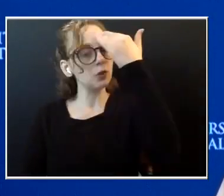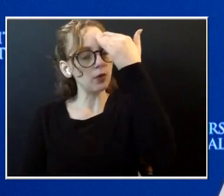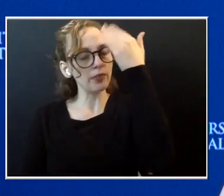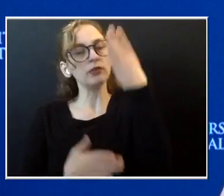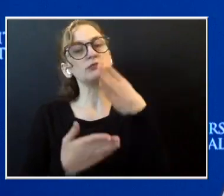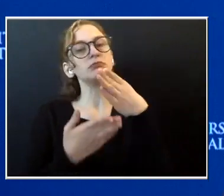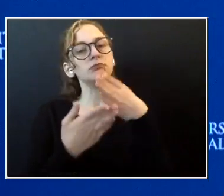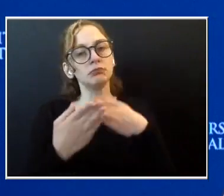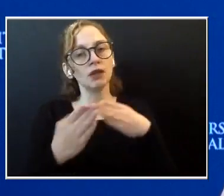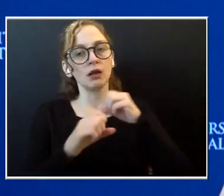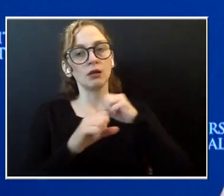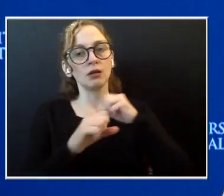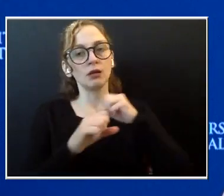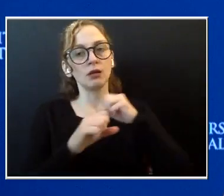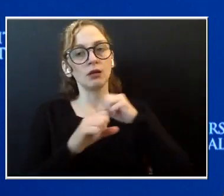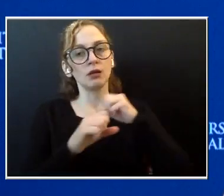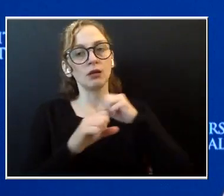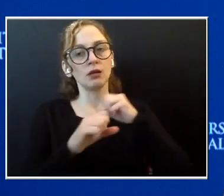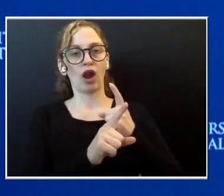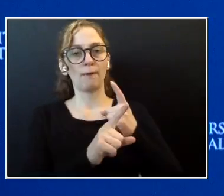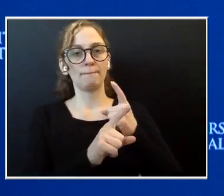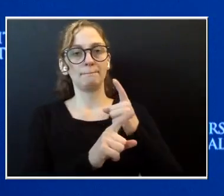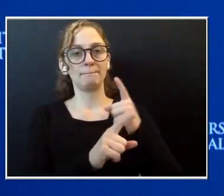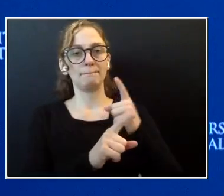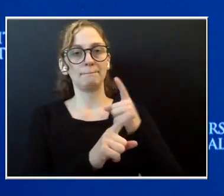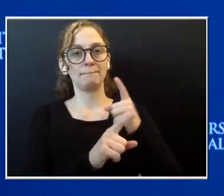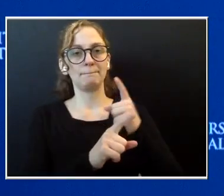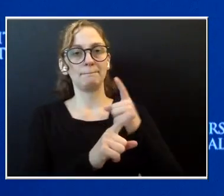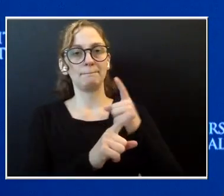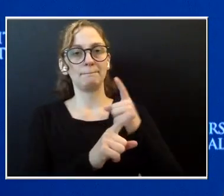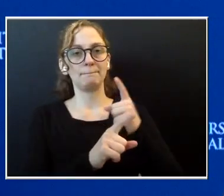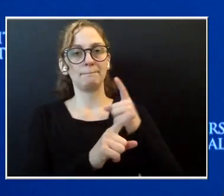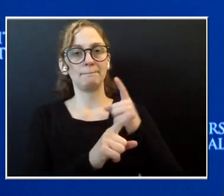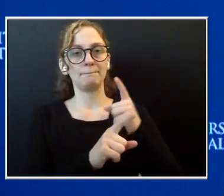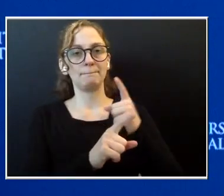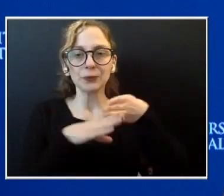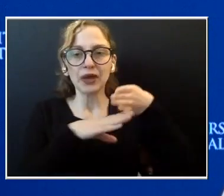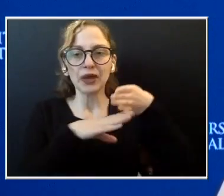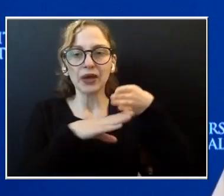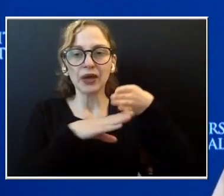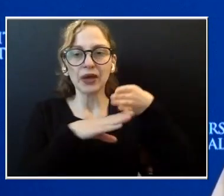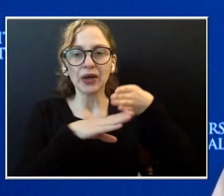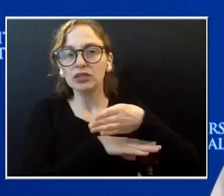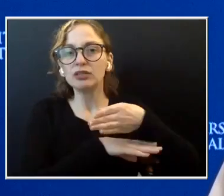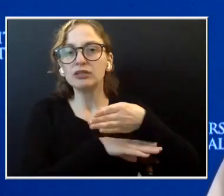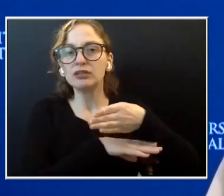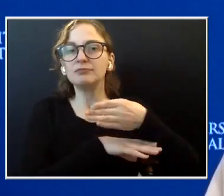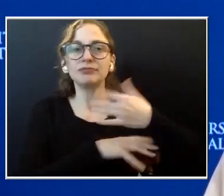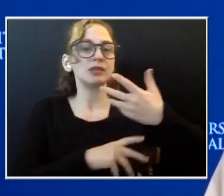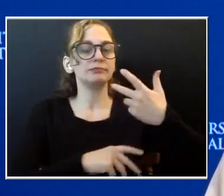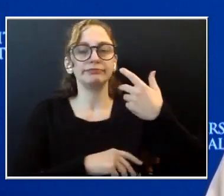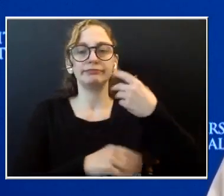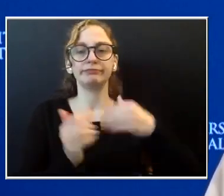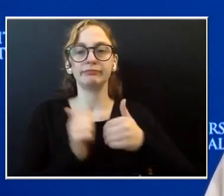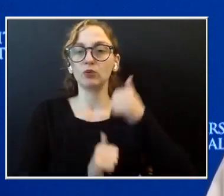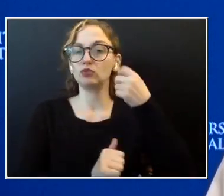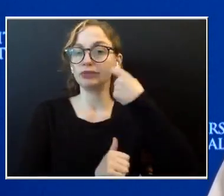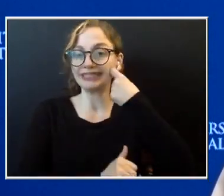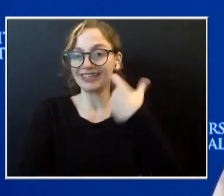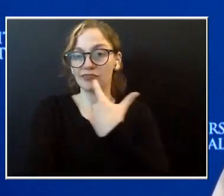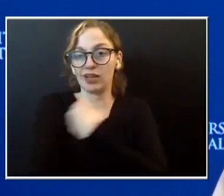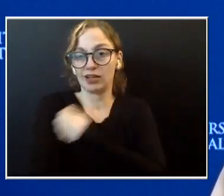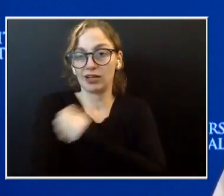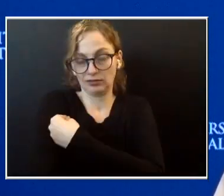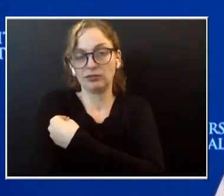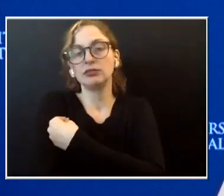from infection shortly after getting the updated booster, the updated vaccine, when we're looking at some of the older data.